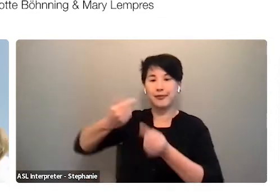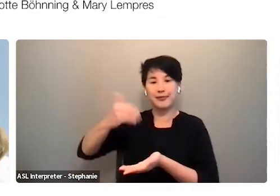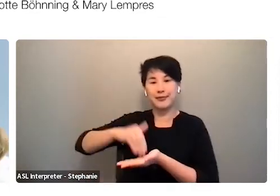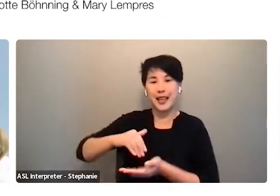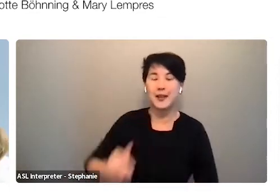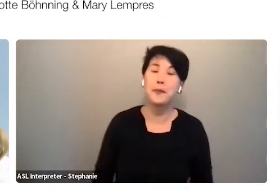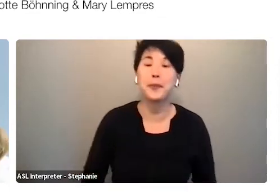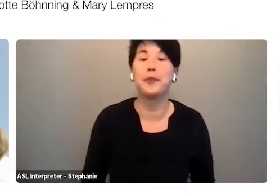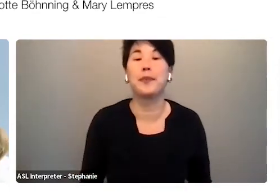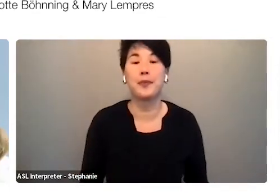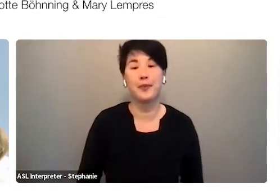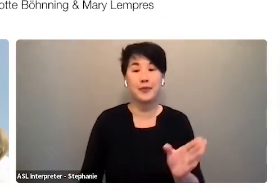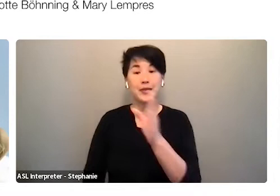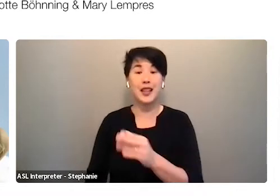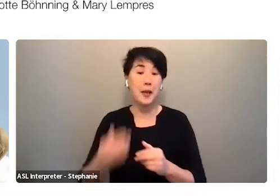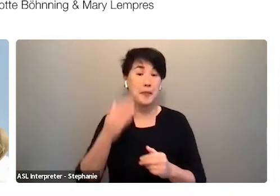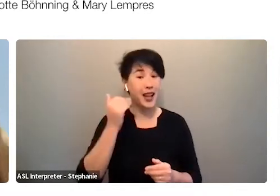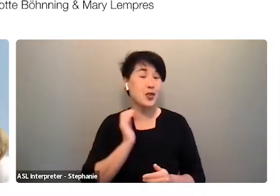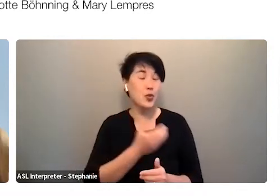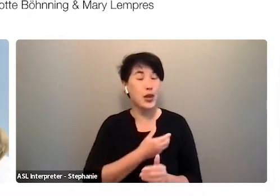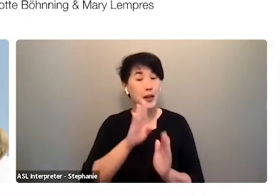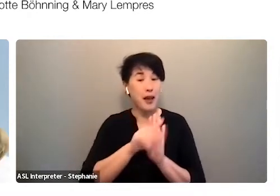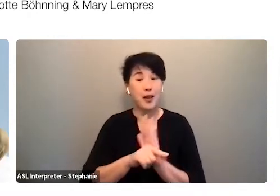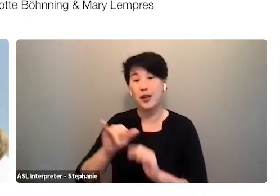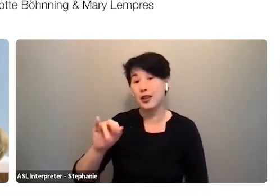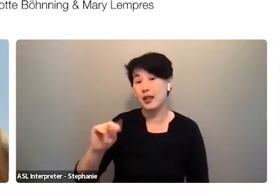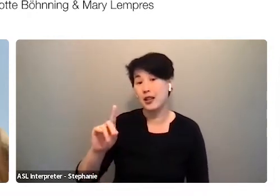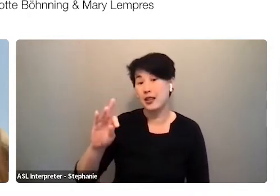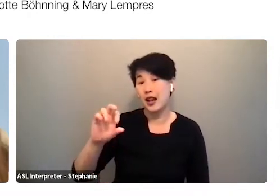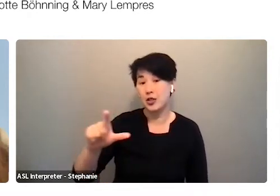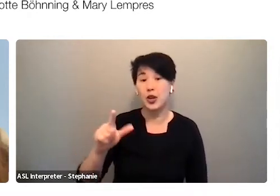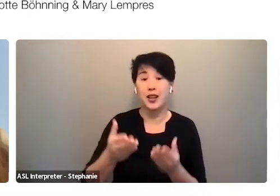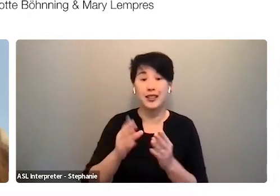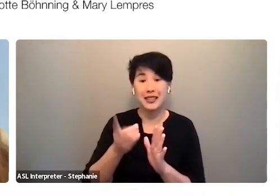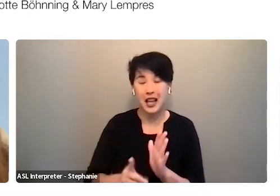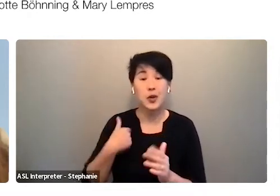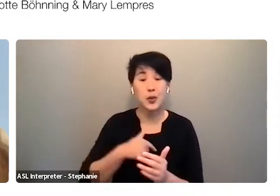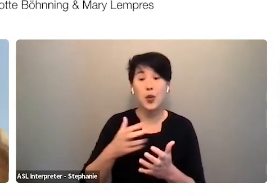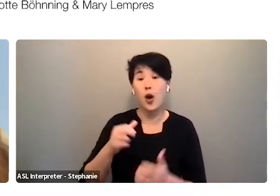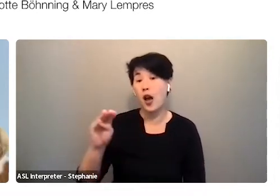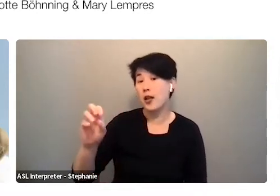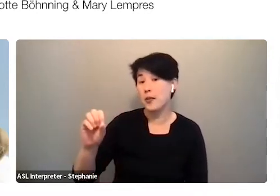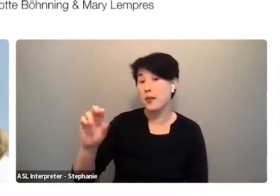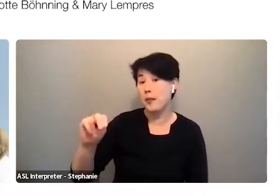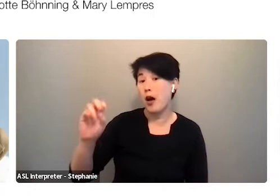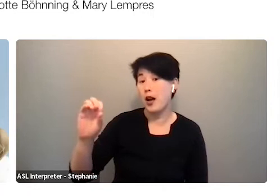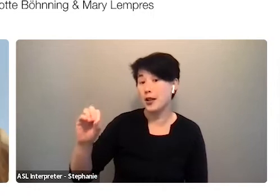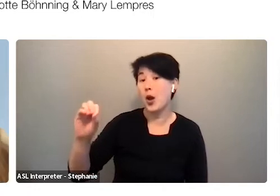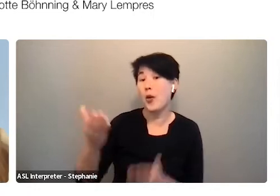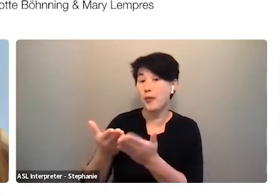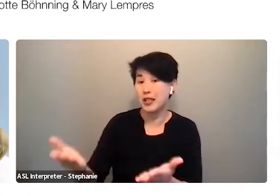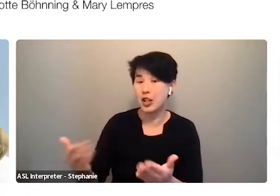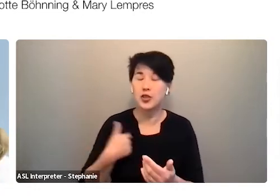just again, with our background in industrial design, is just making sure that this material is a mono material. And we think that is really exciting too, that